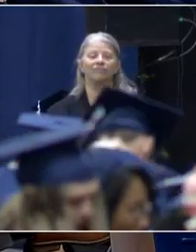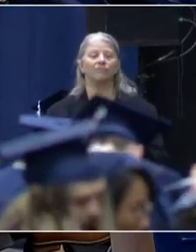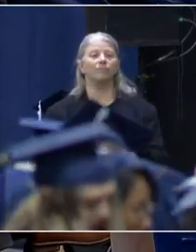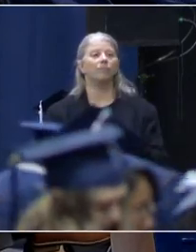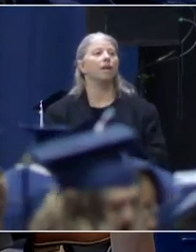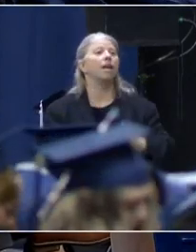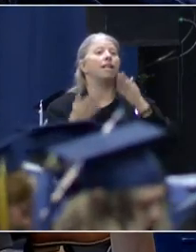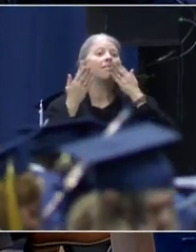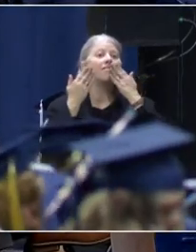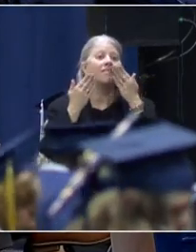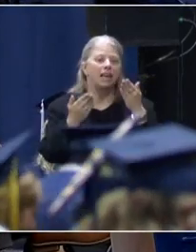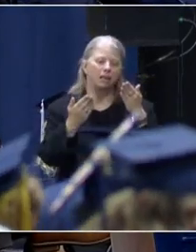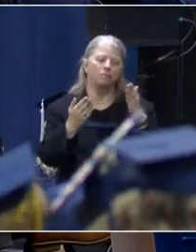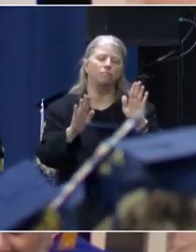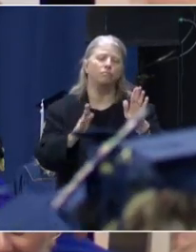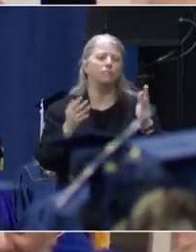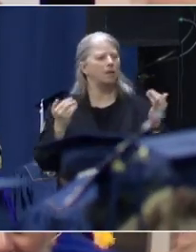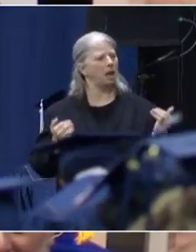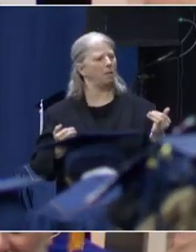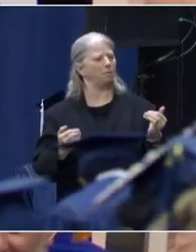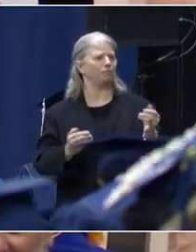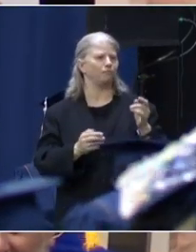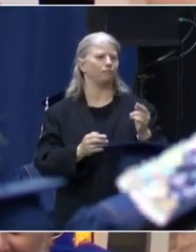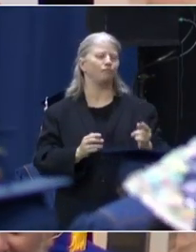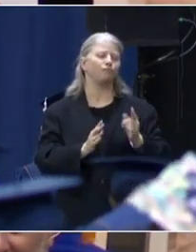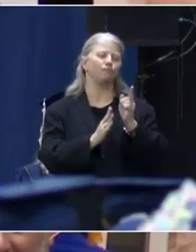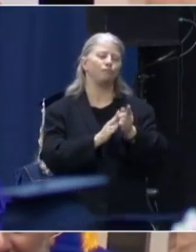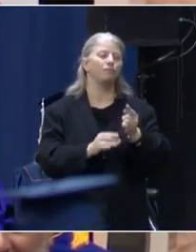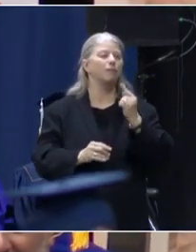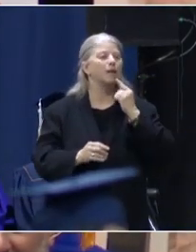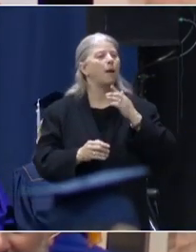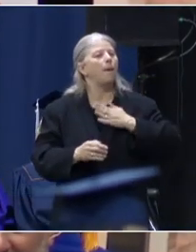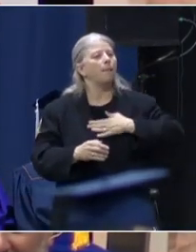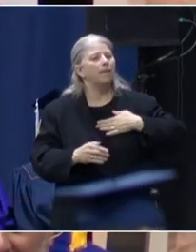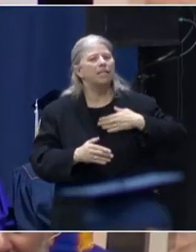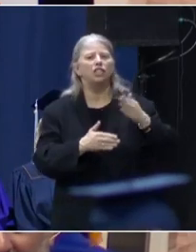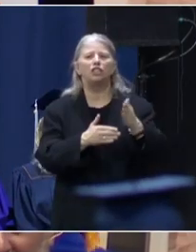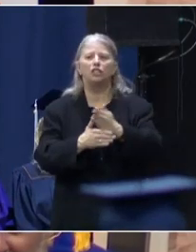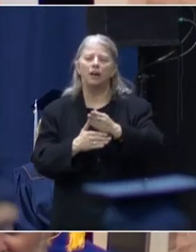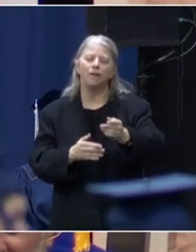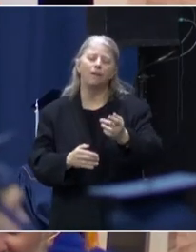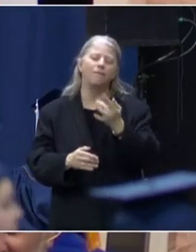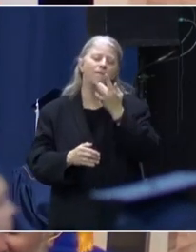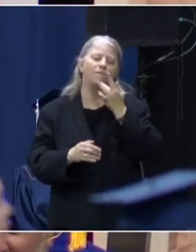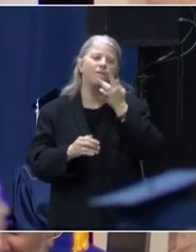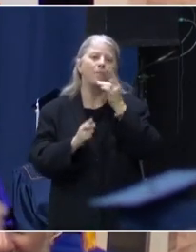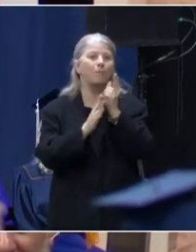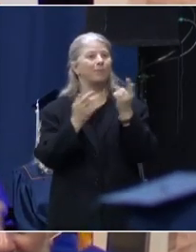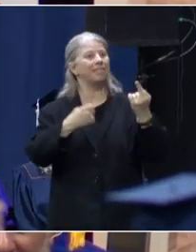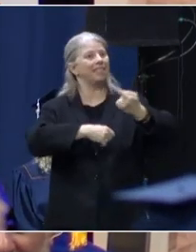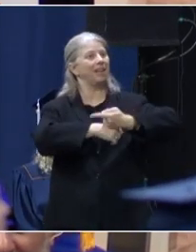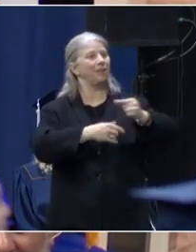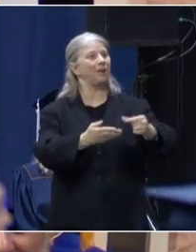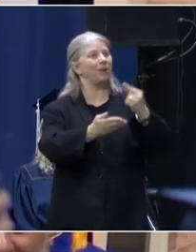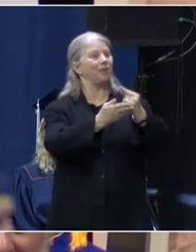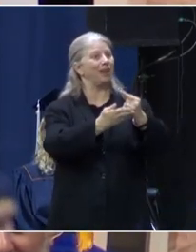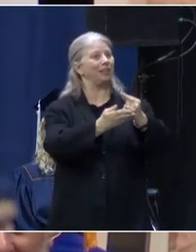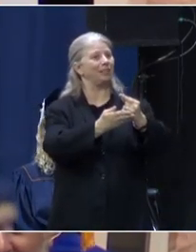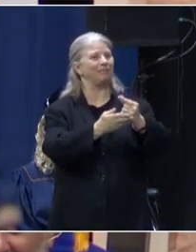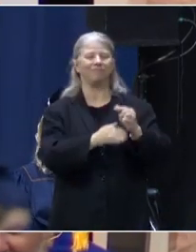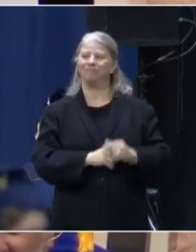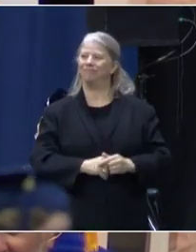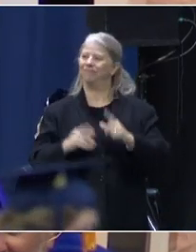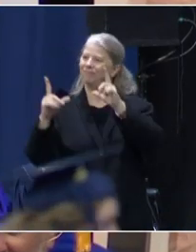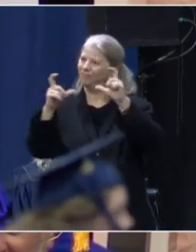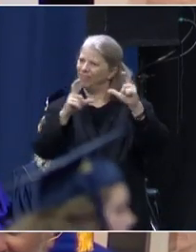Well, thank you. And in all seriousness, please capture and share your favorite moments from today's celebration. I want